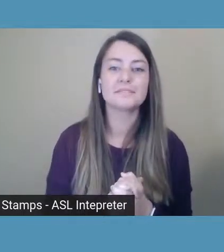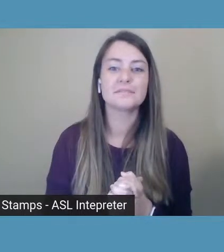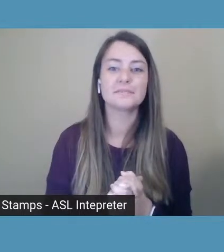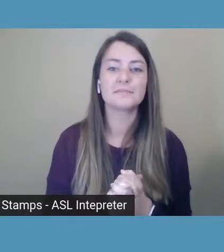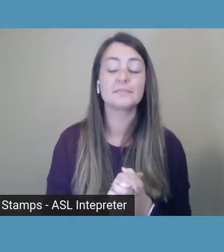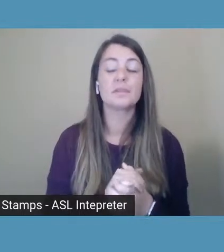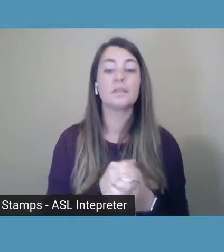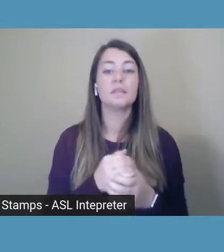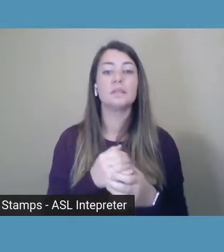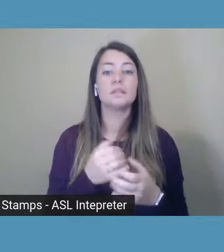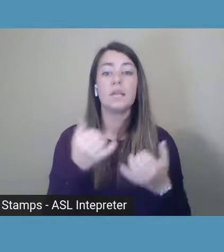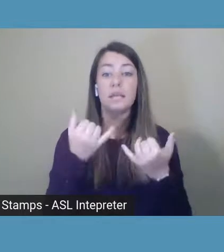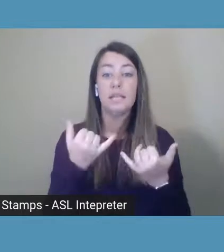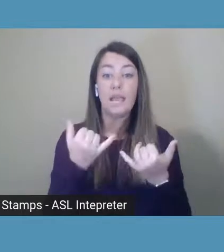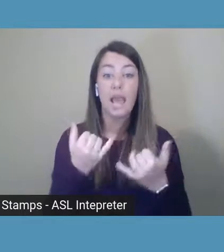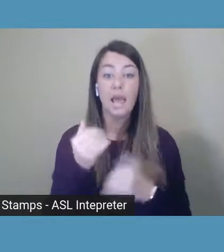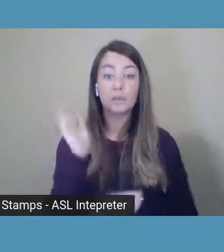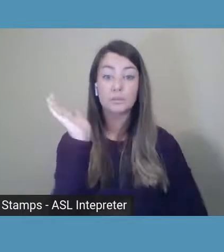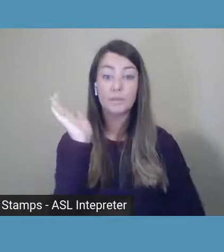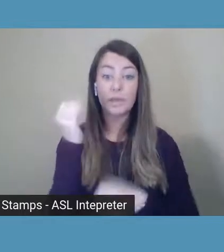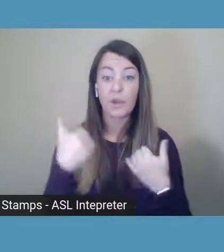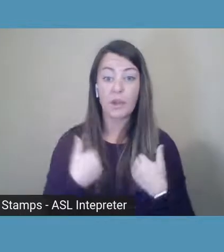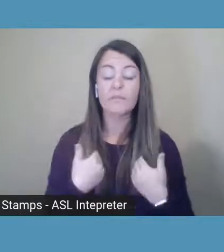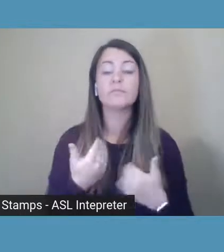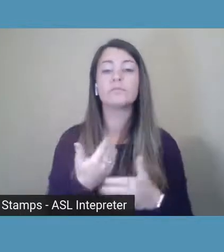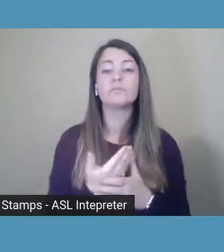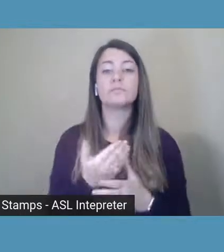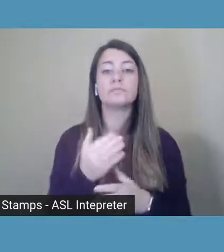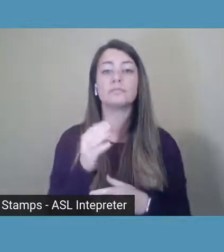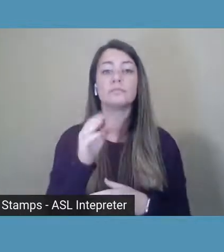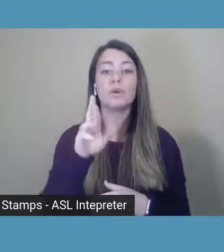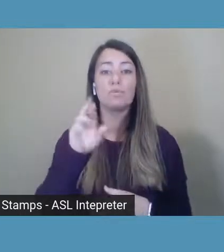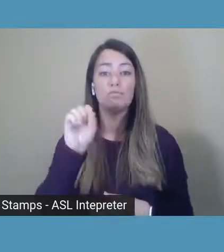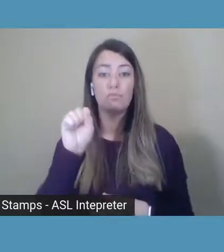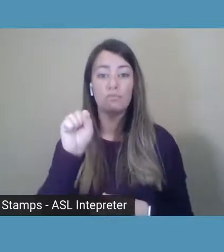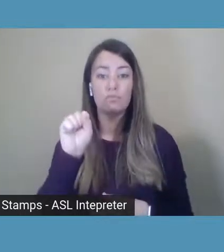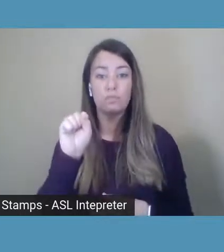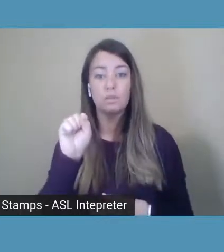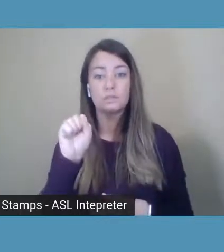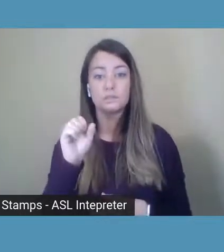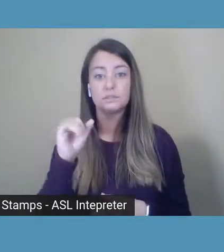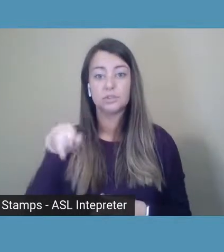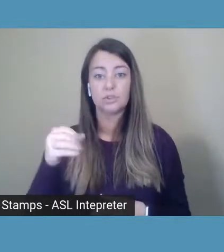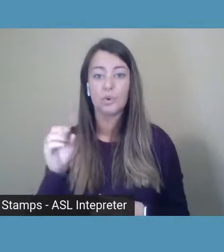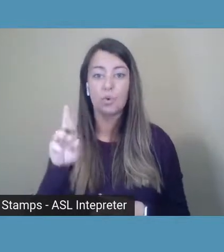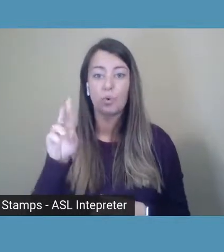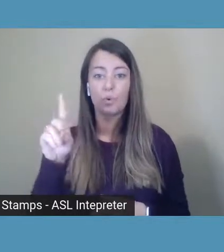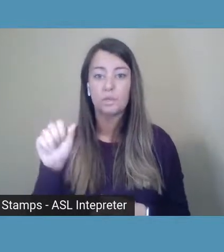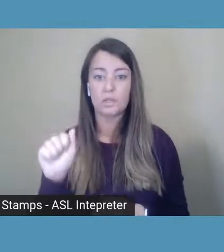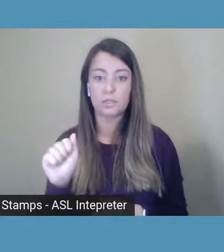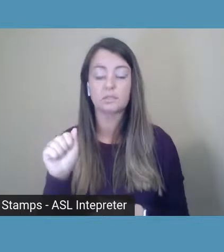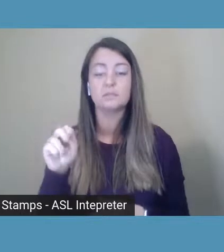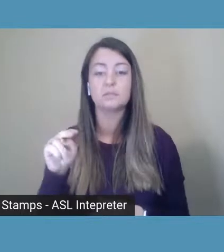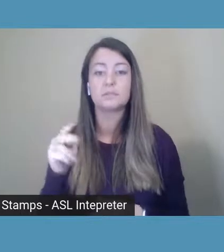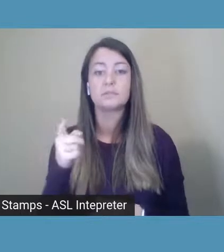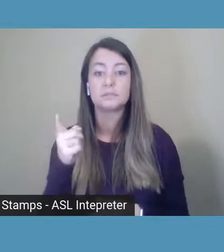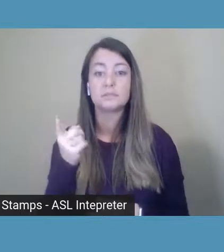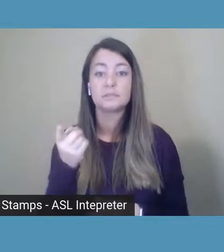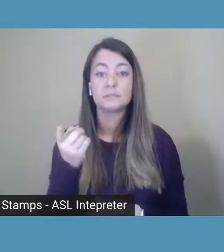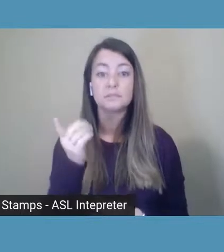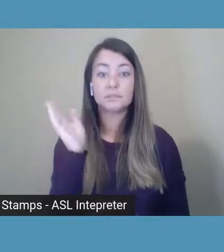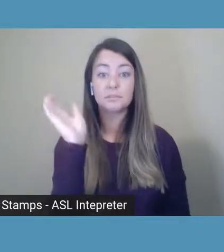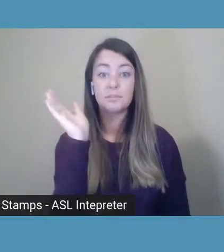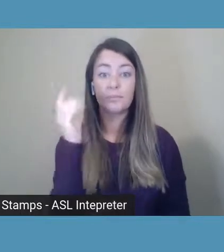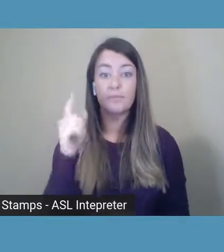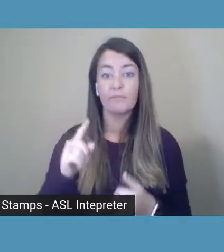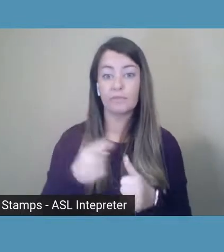Ross supports the production of exhibitions and programs that connect the social justice issues of the past to the present via collaboration with